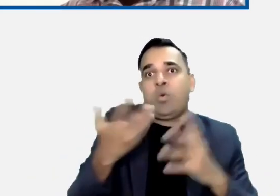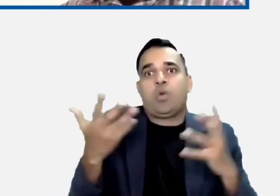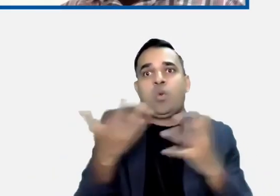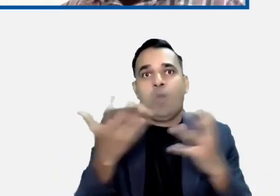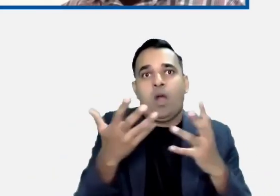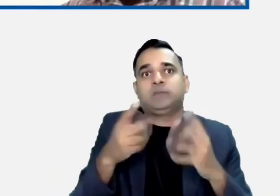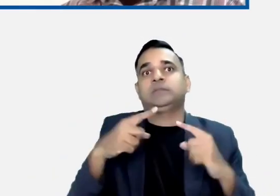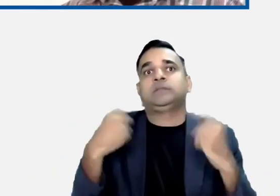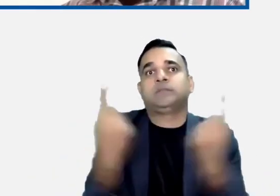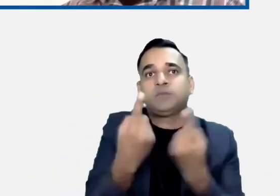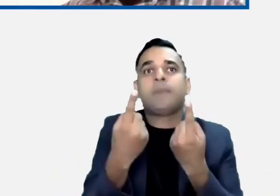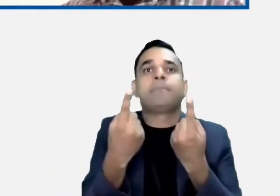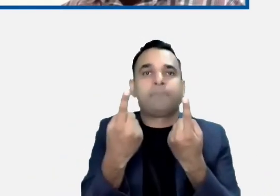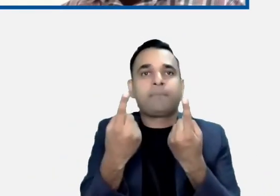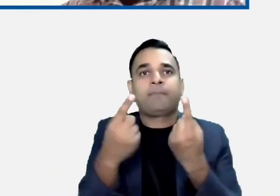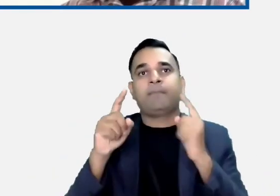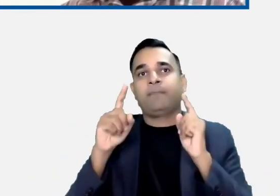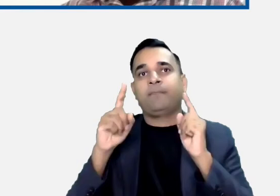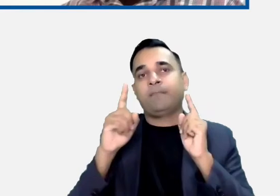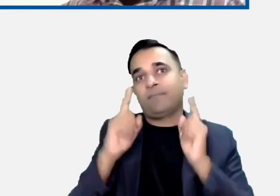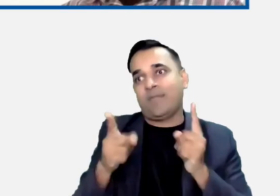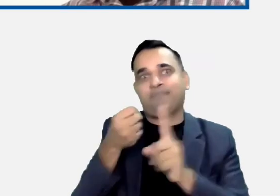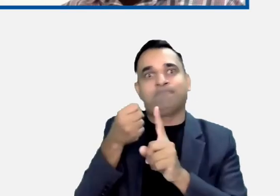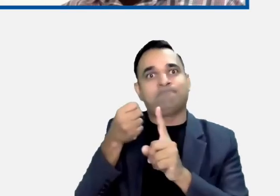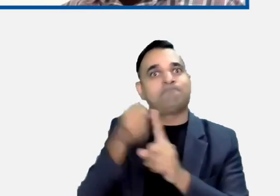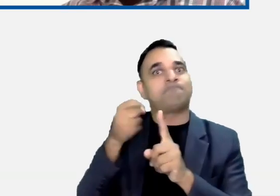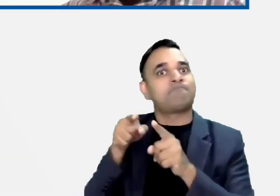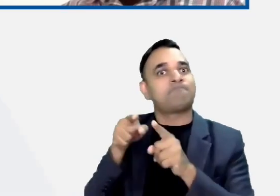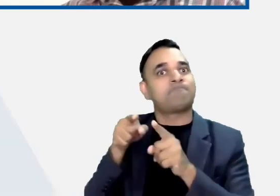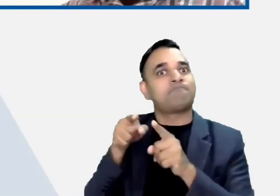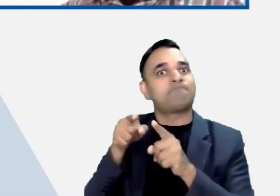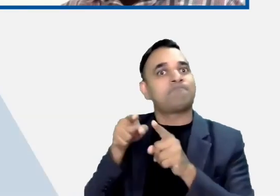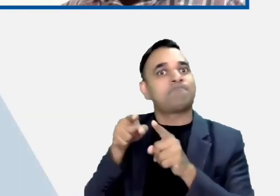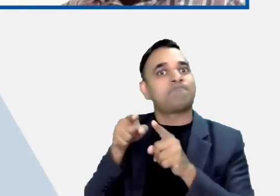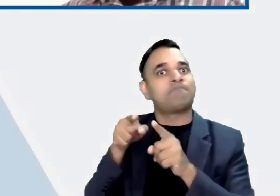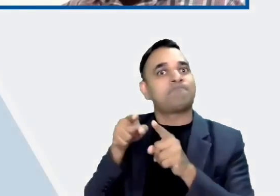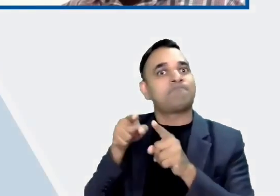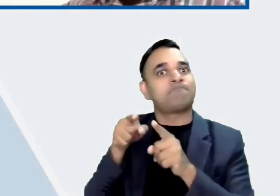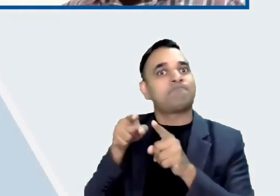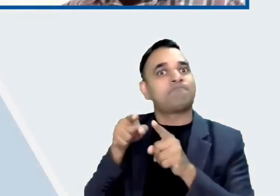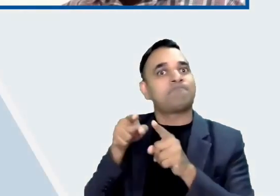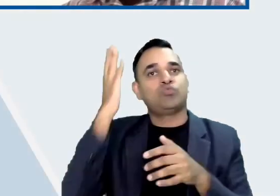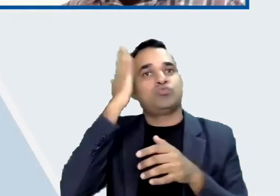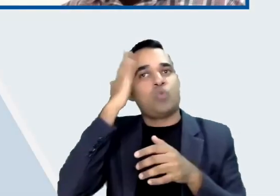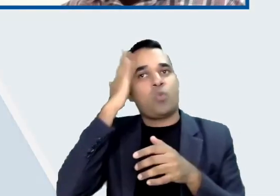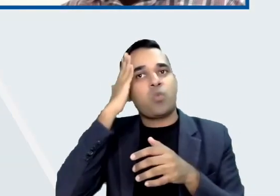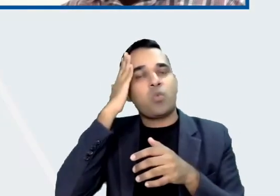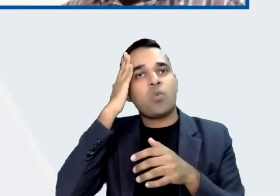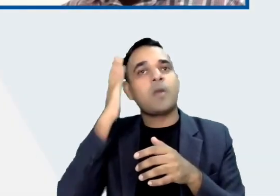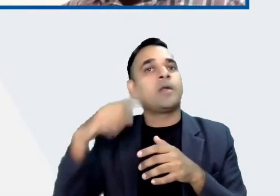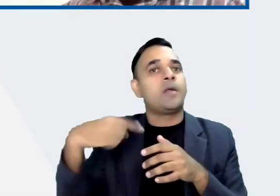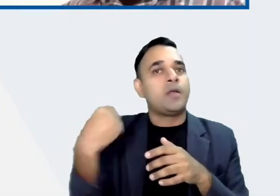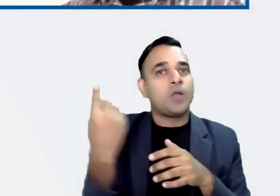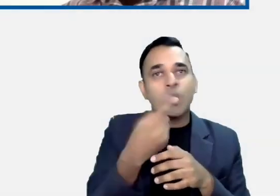certain a good pleasure for me to actually work with you on this. I'm going to ask